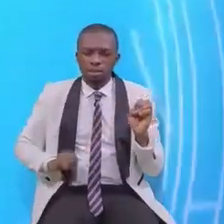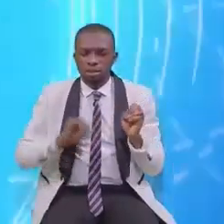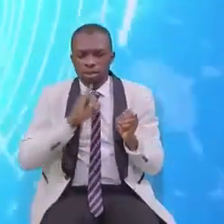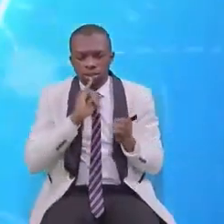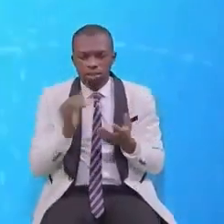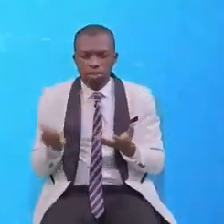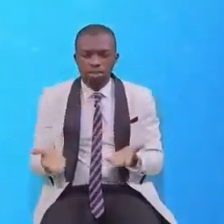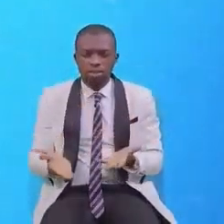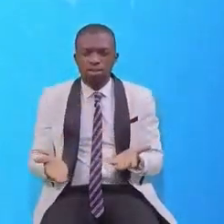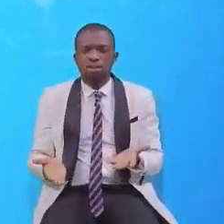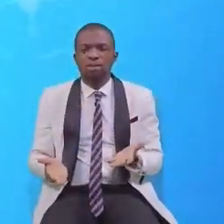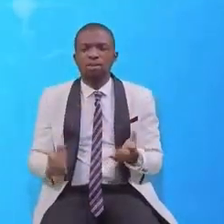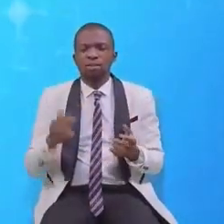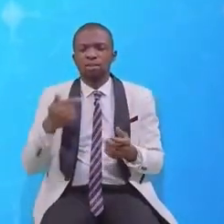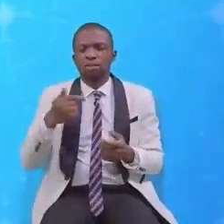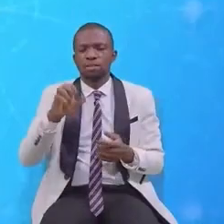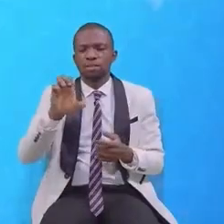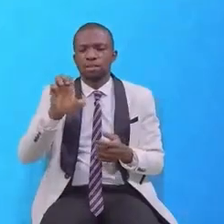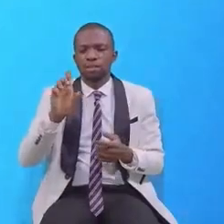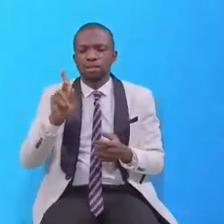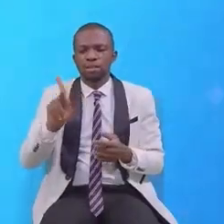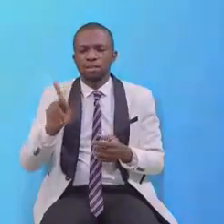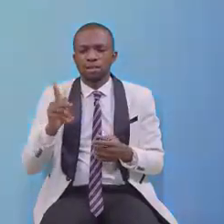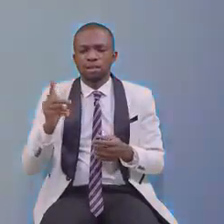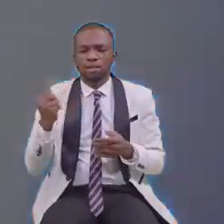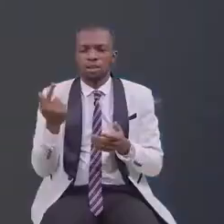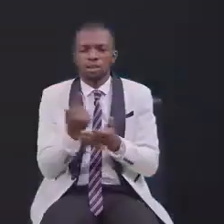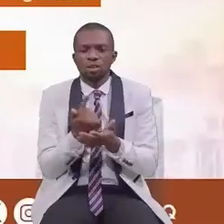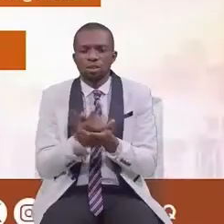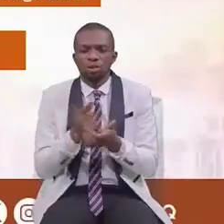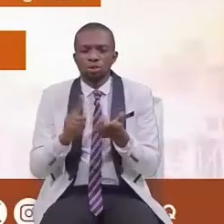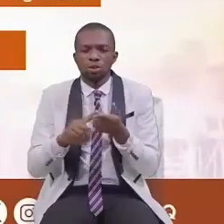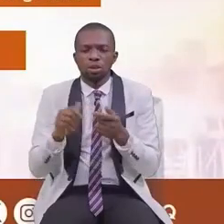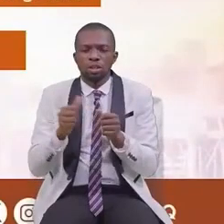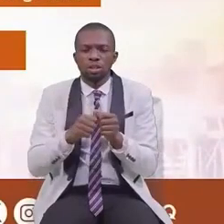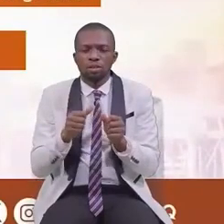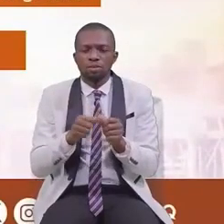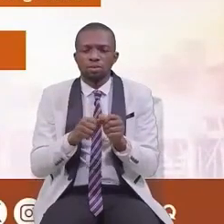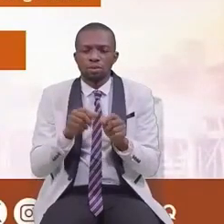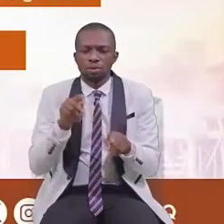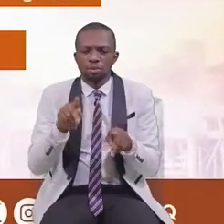here. GCK. The gospel to every creature.